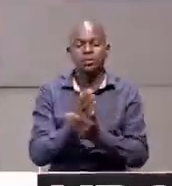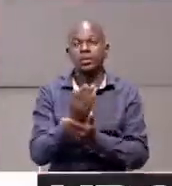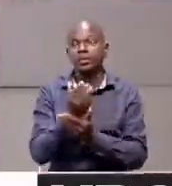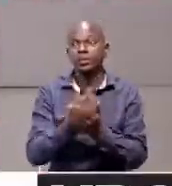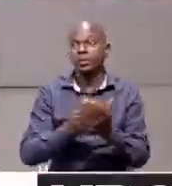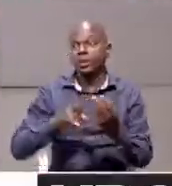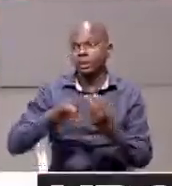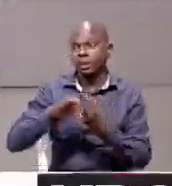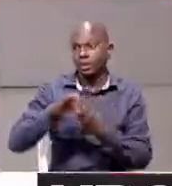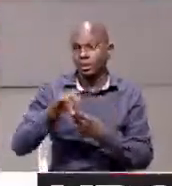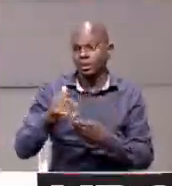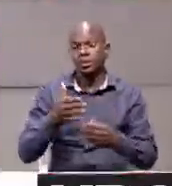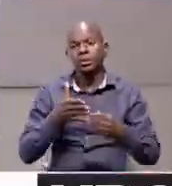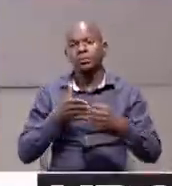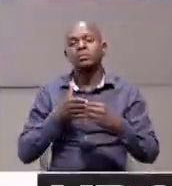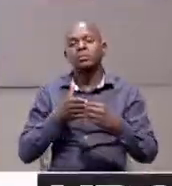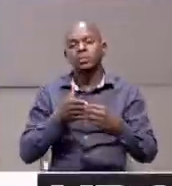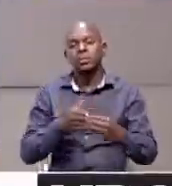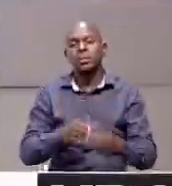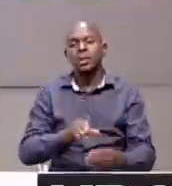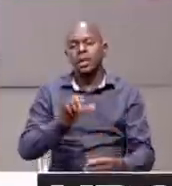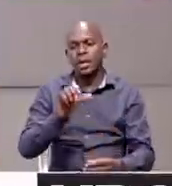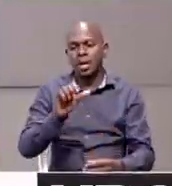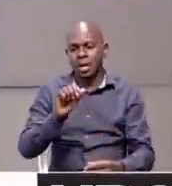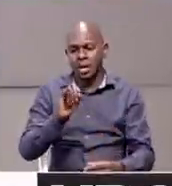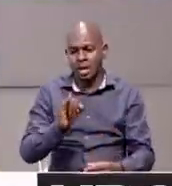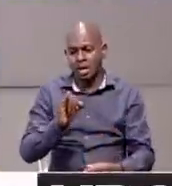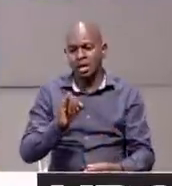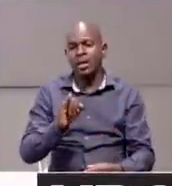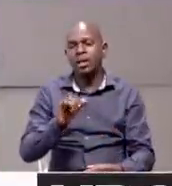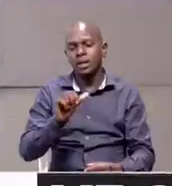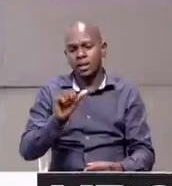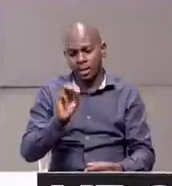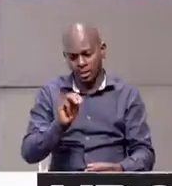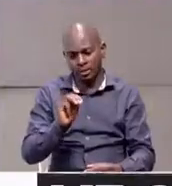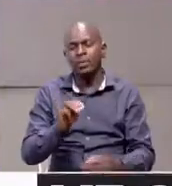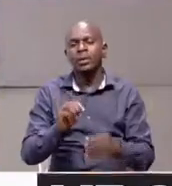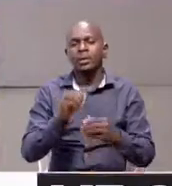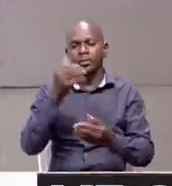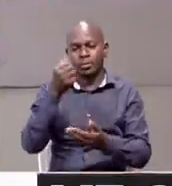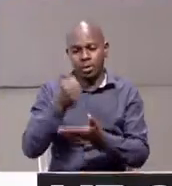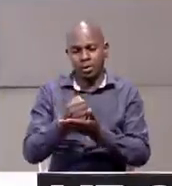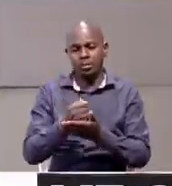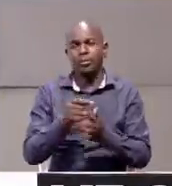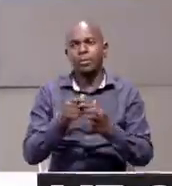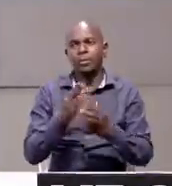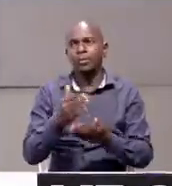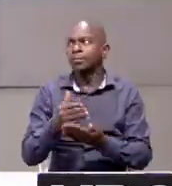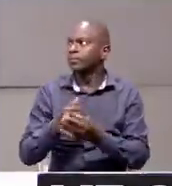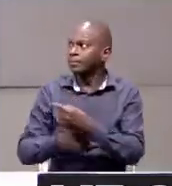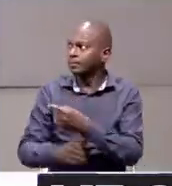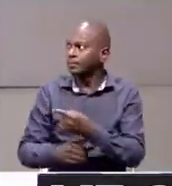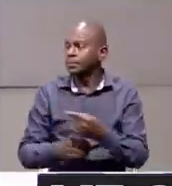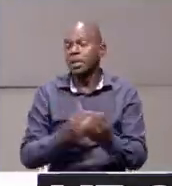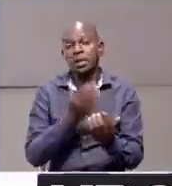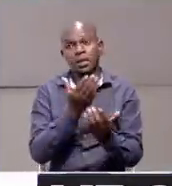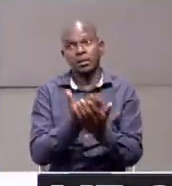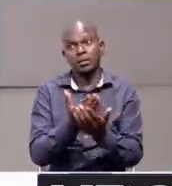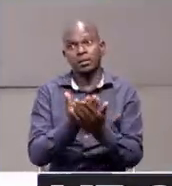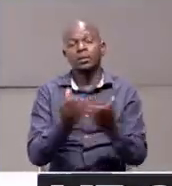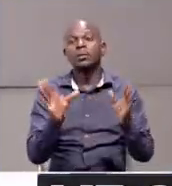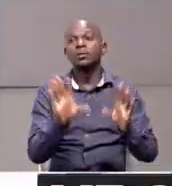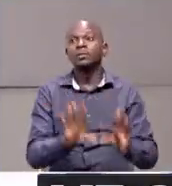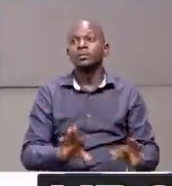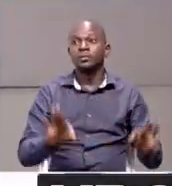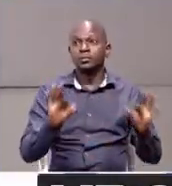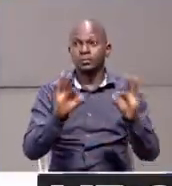AIDS, and on behalf of I&M Bank, pledged to do their utmost to help the cause. Supporting this cause is very key for us as